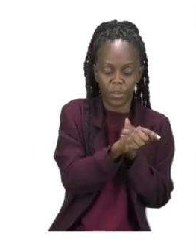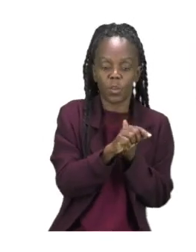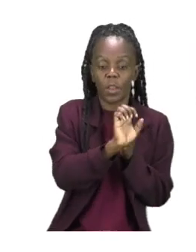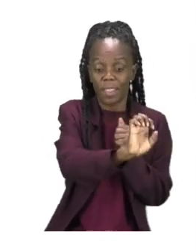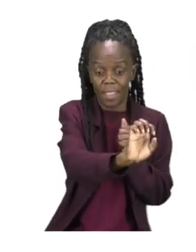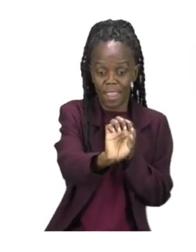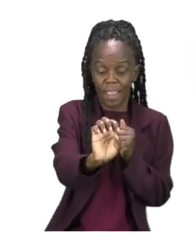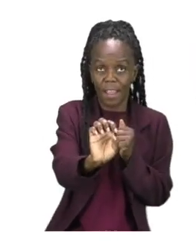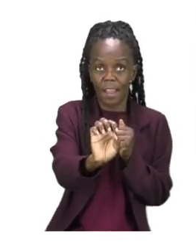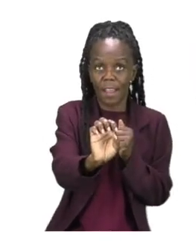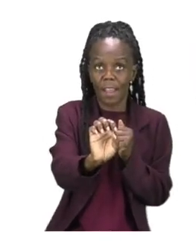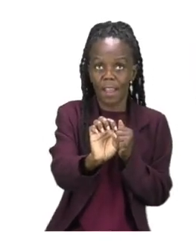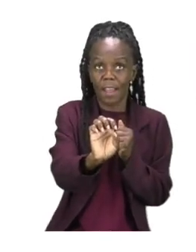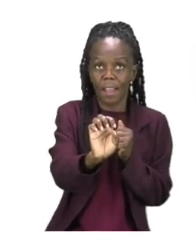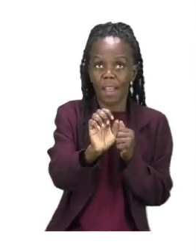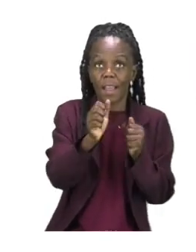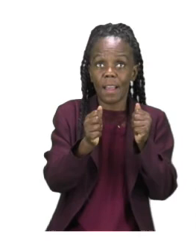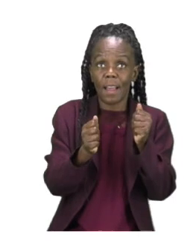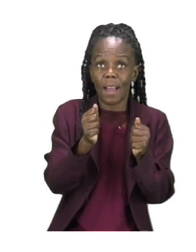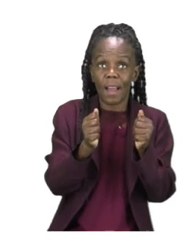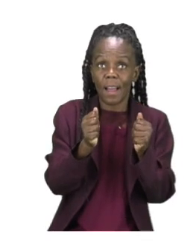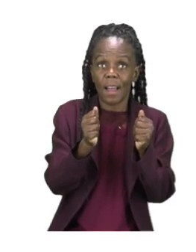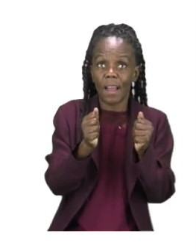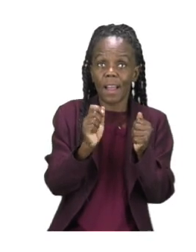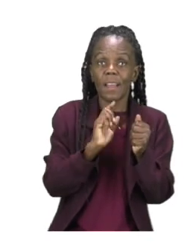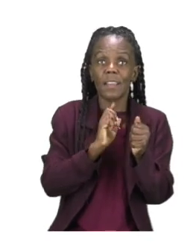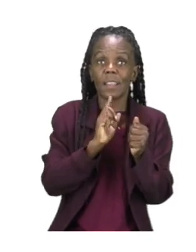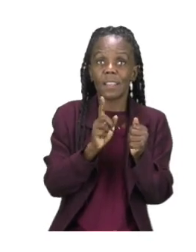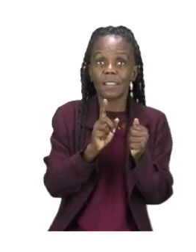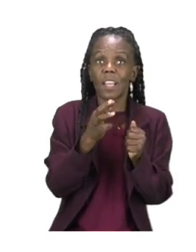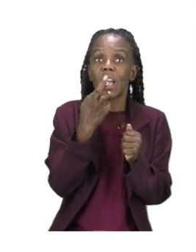us write the word there on the dotted line.